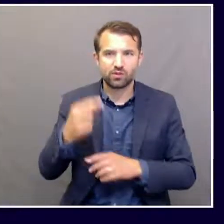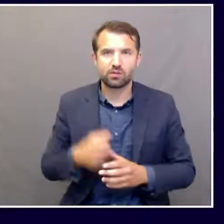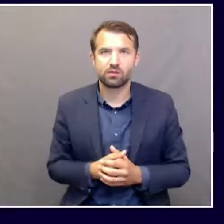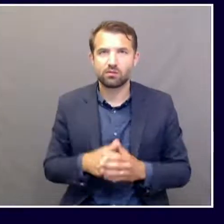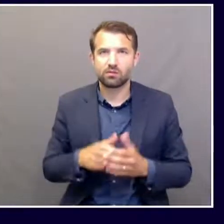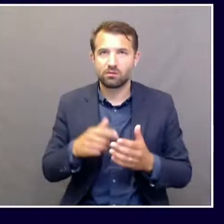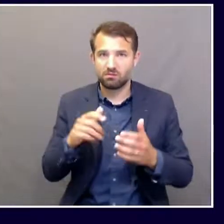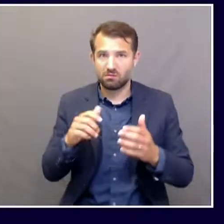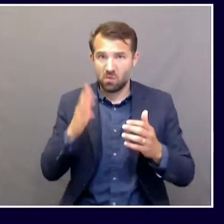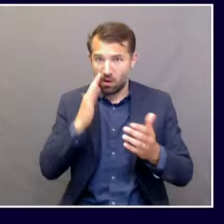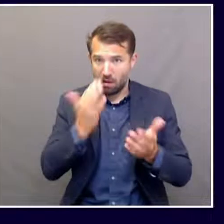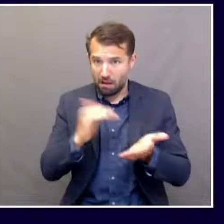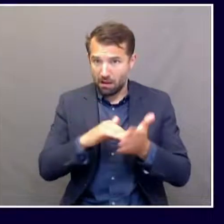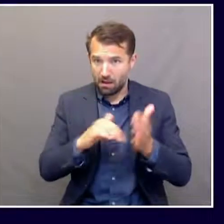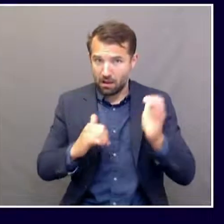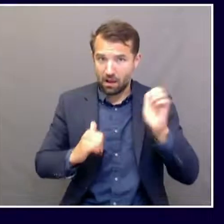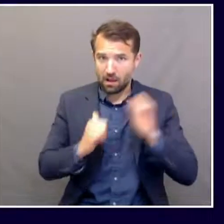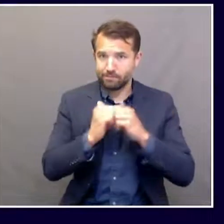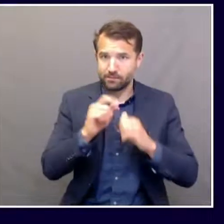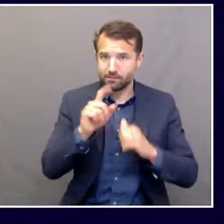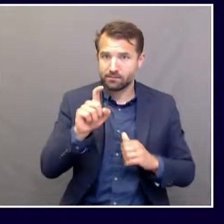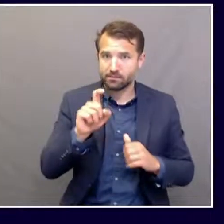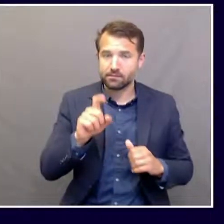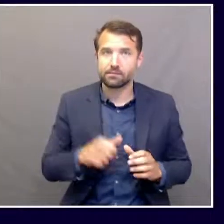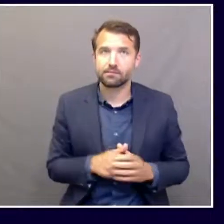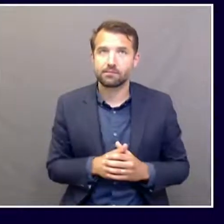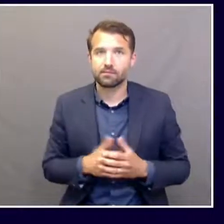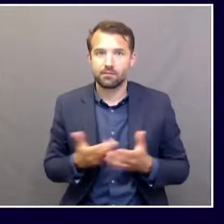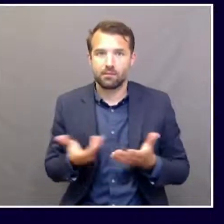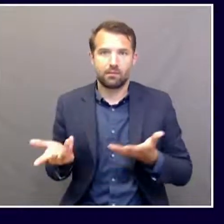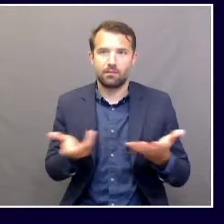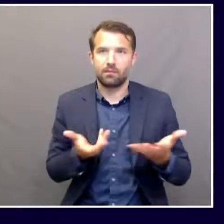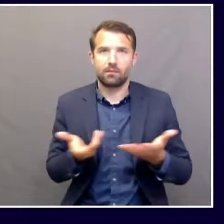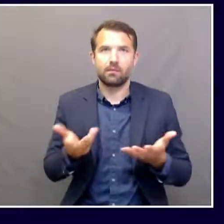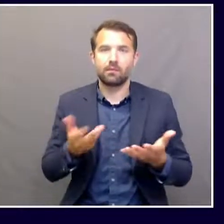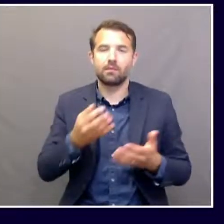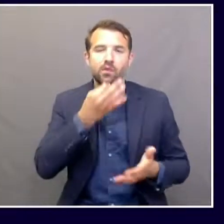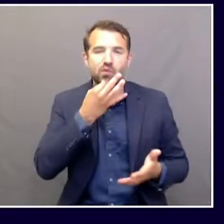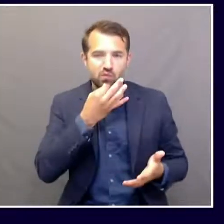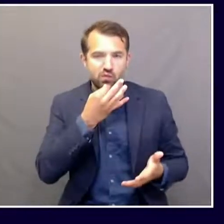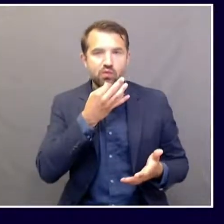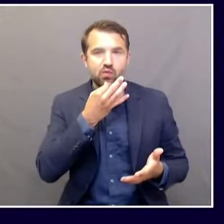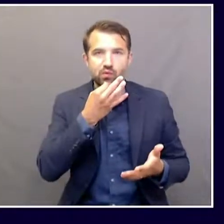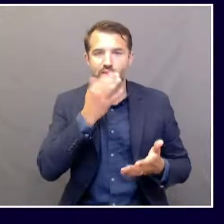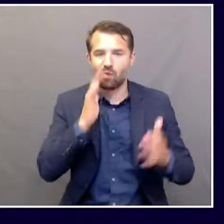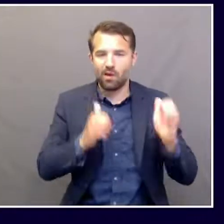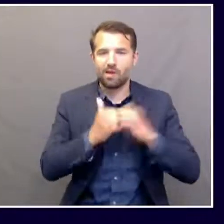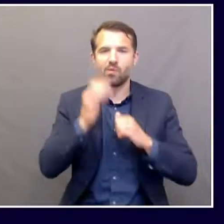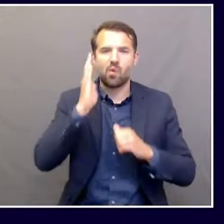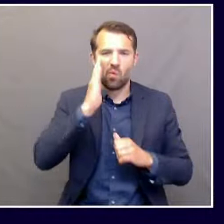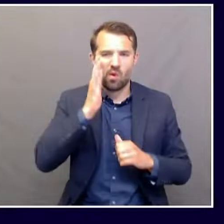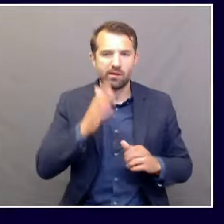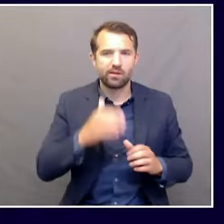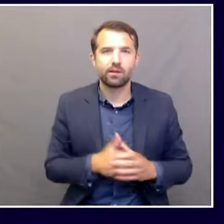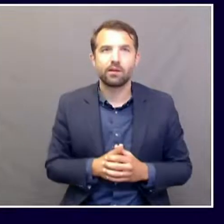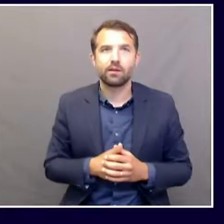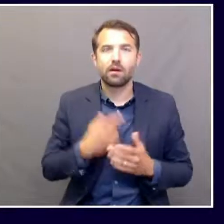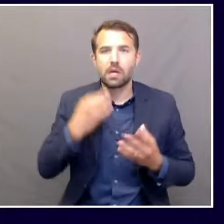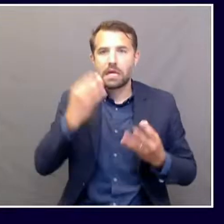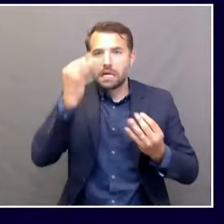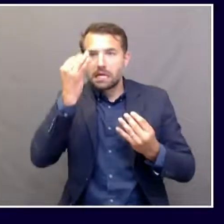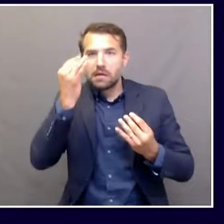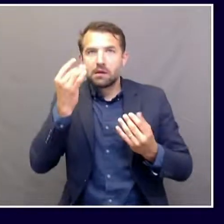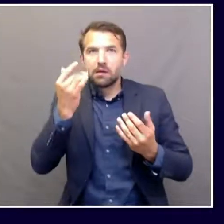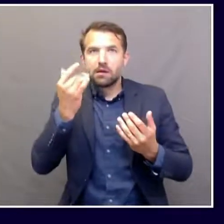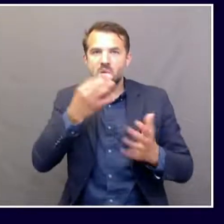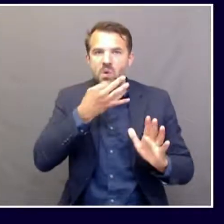right? We do, Uh, Amy, and yeah, an update should be forthcoming soon. We've been thinking about the data, so yep, Amy, Actually,